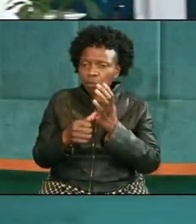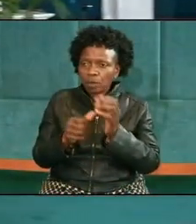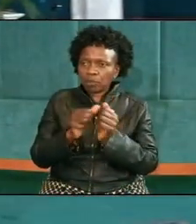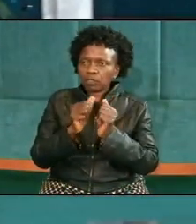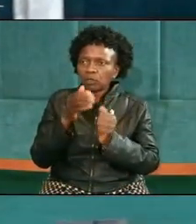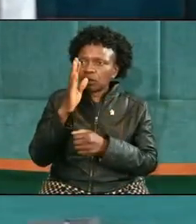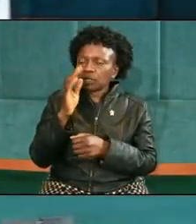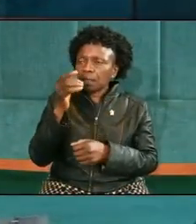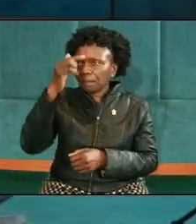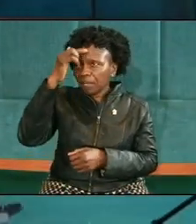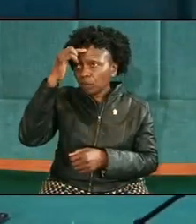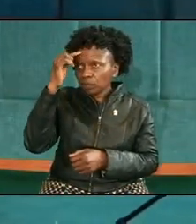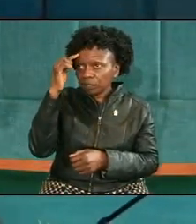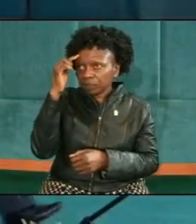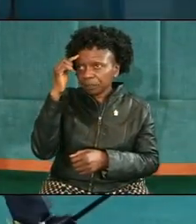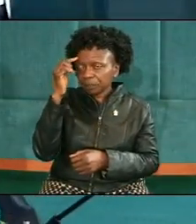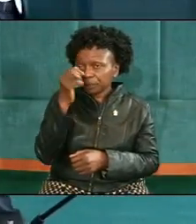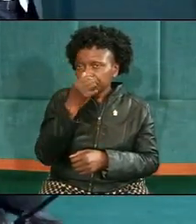Because,